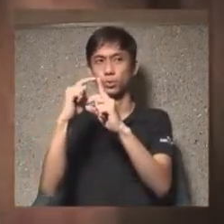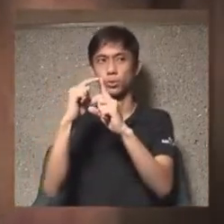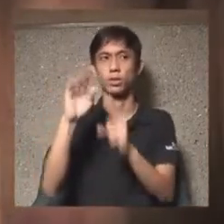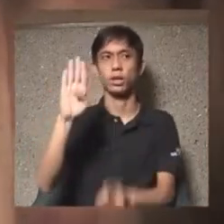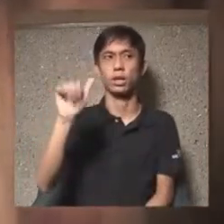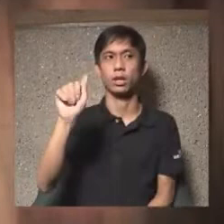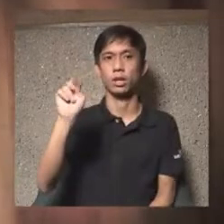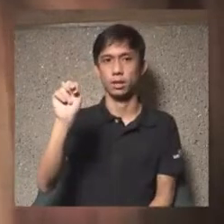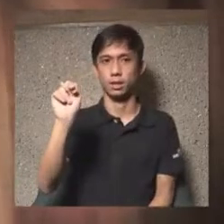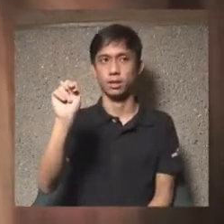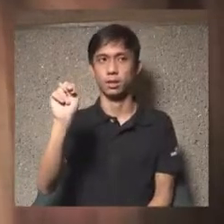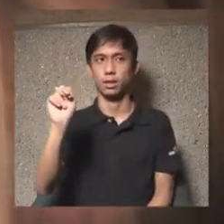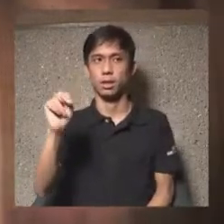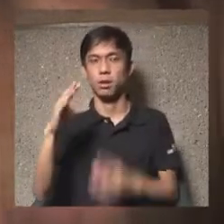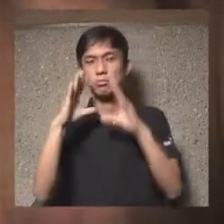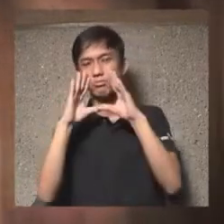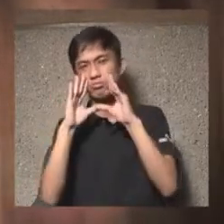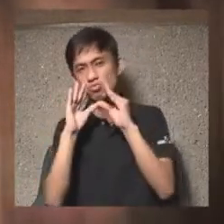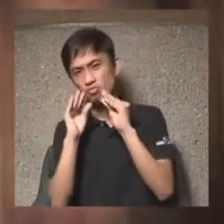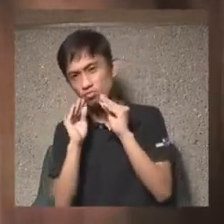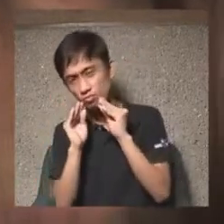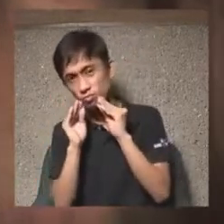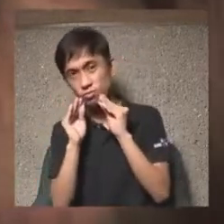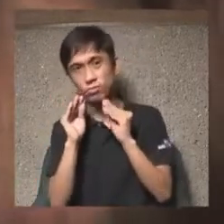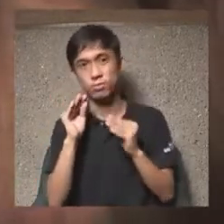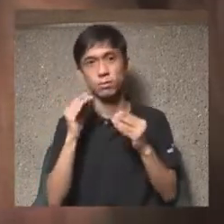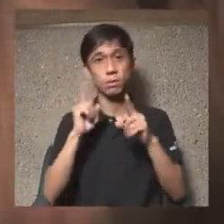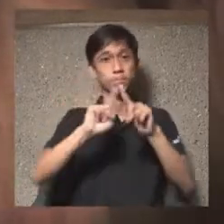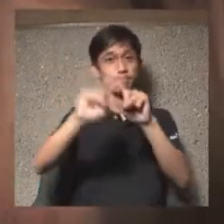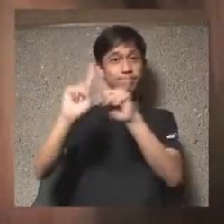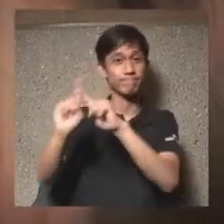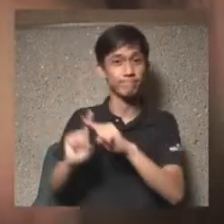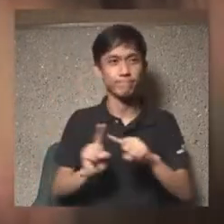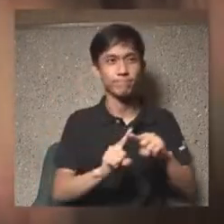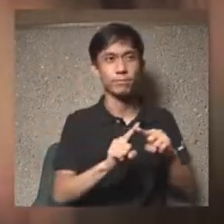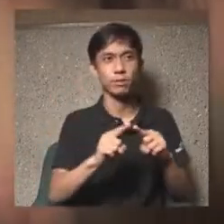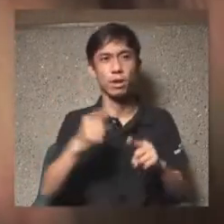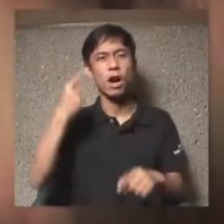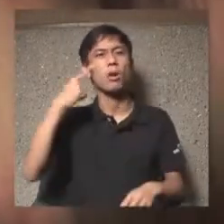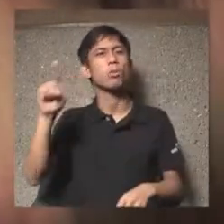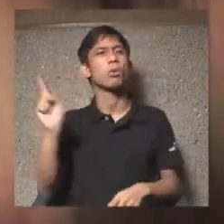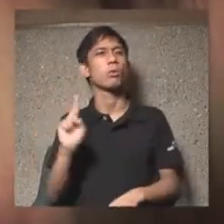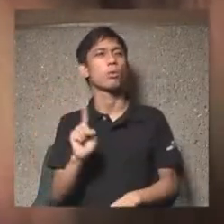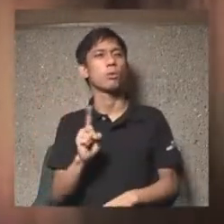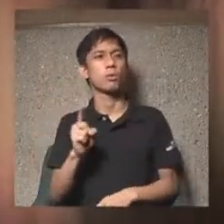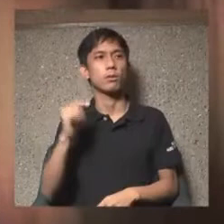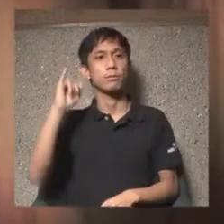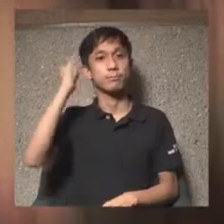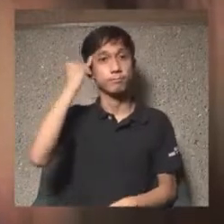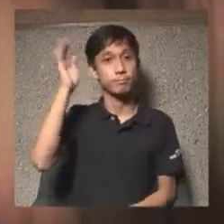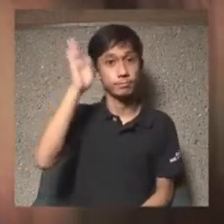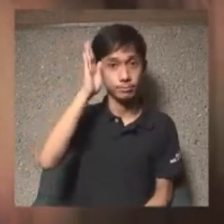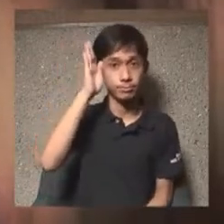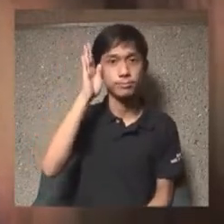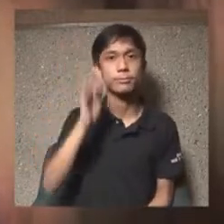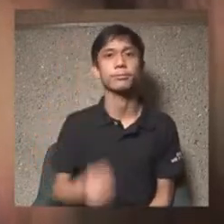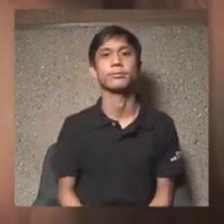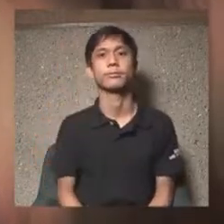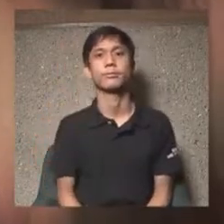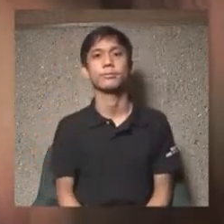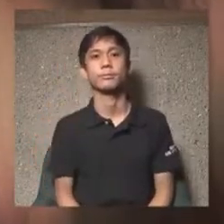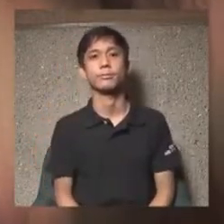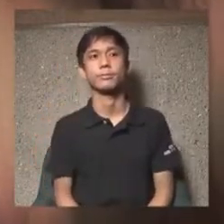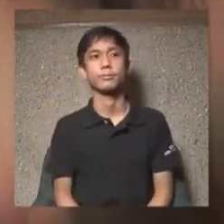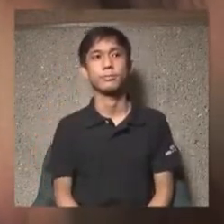ironic. Remember this. This is so sad and ironic for Jacob. Jacob, he went to grab the birthright. He went